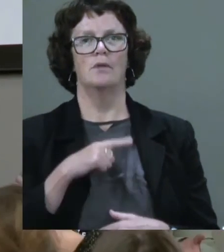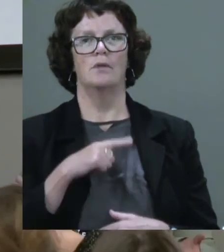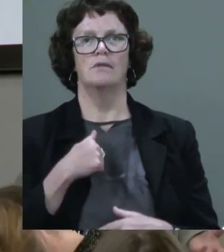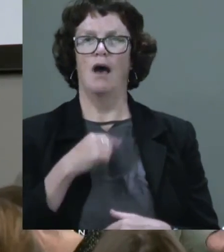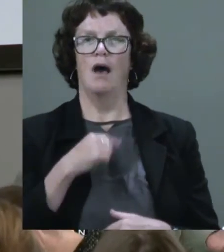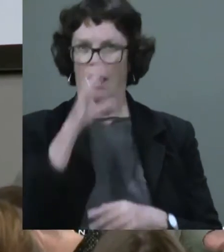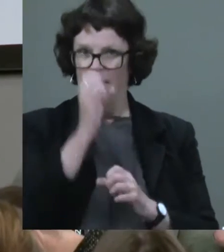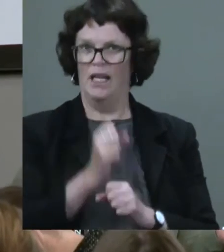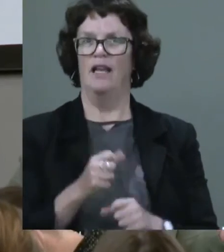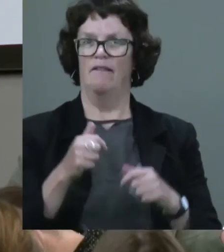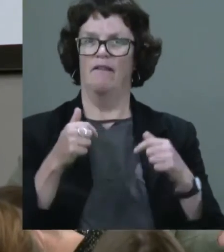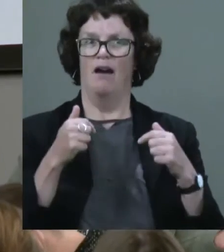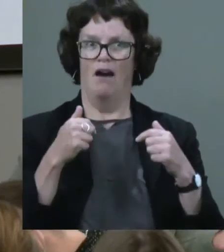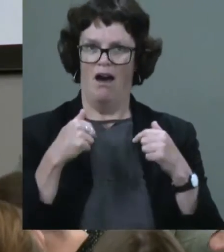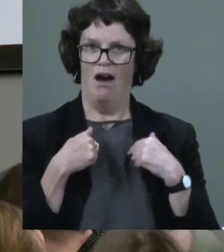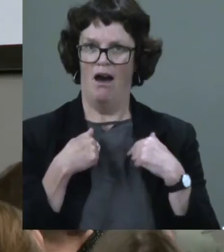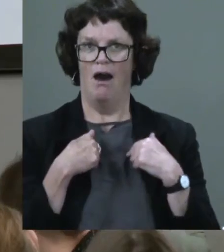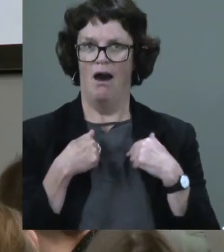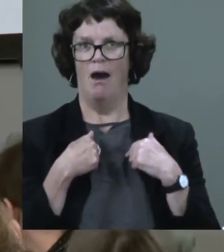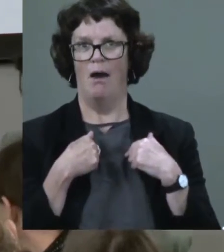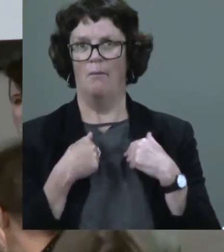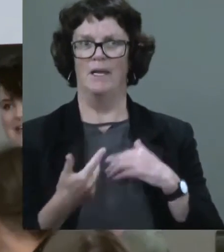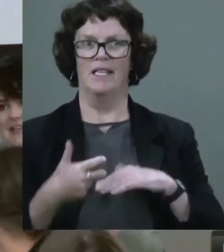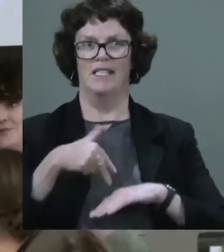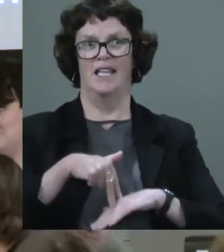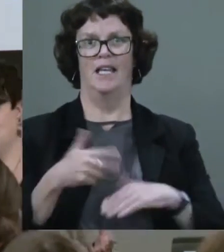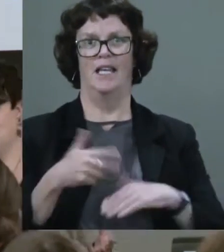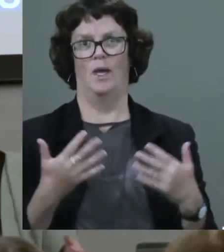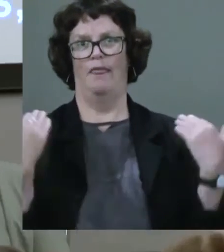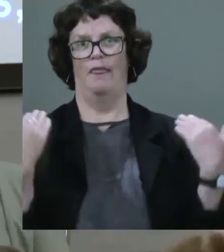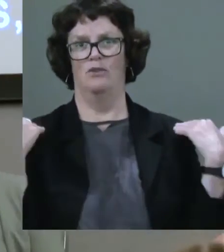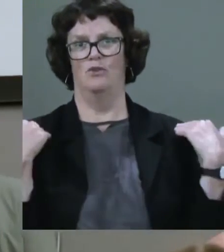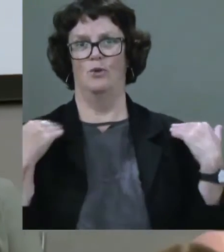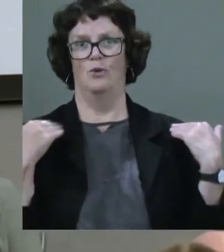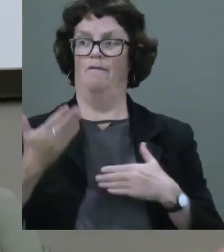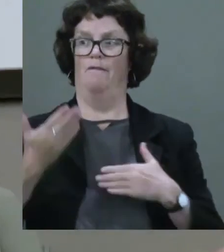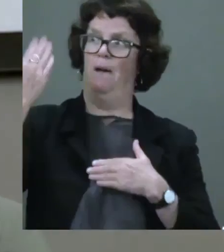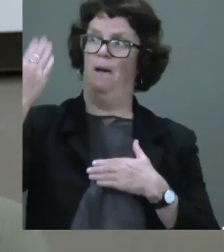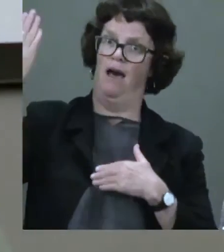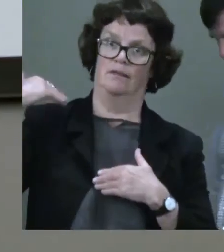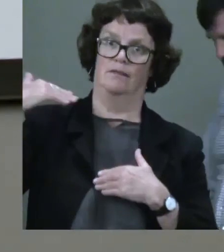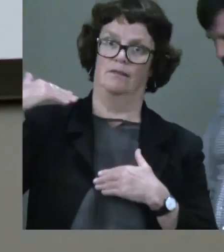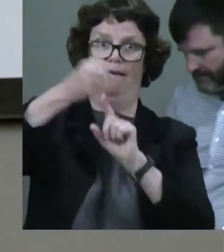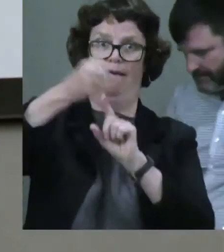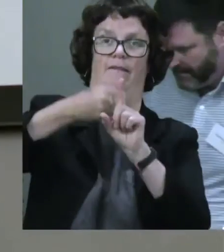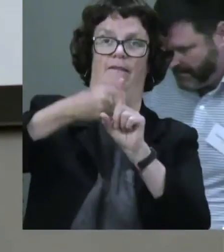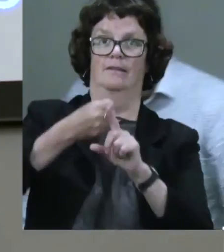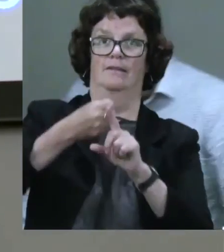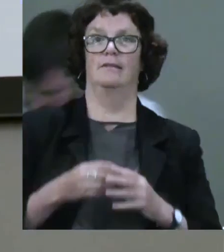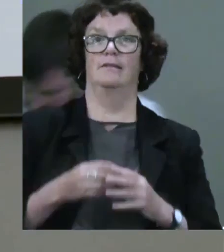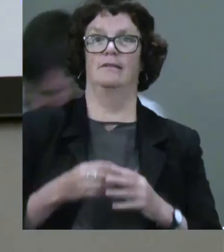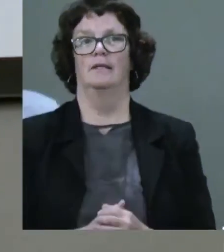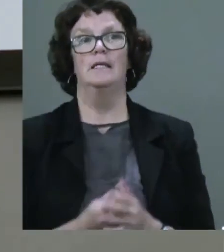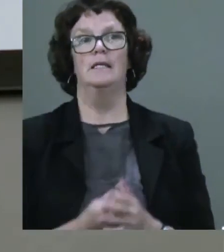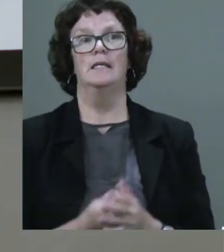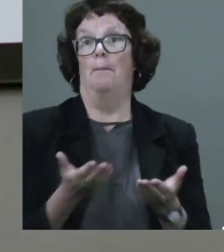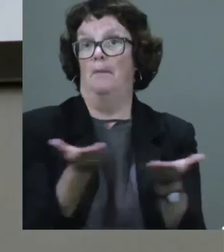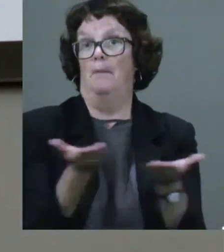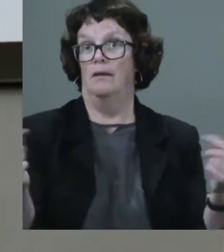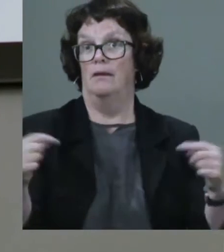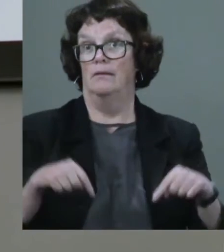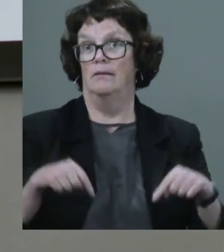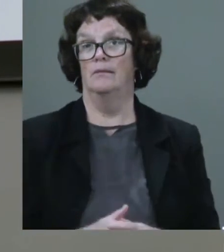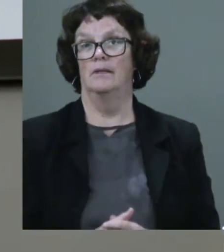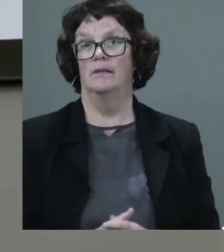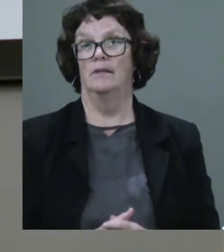giants, some of whom are in this room, and it's really fantastic to have this opportunity to have a chat.